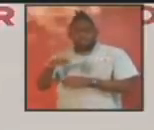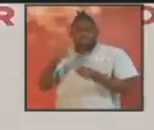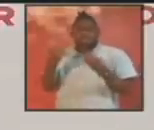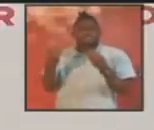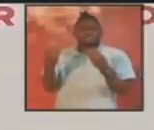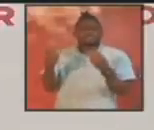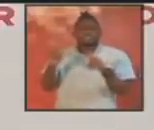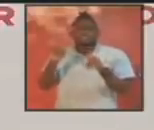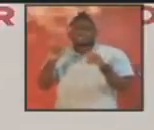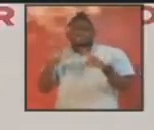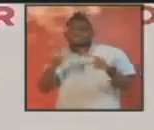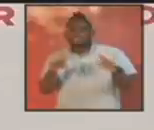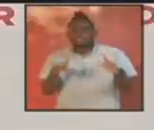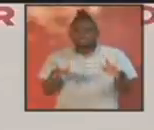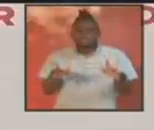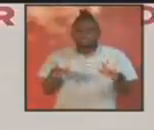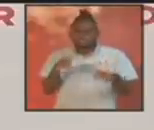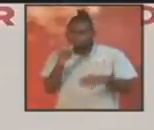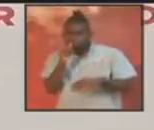private, are now at